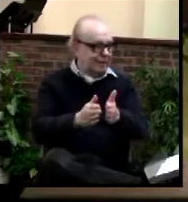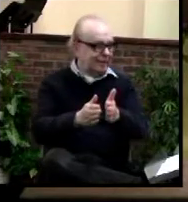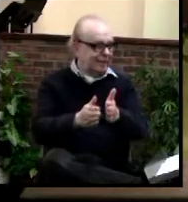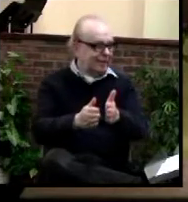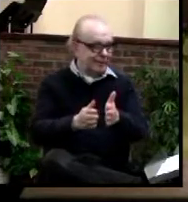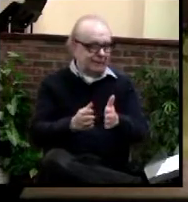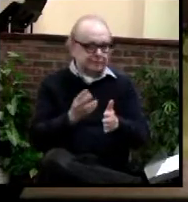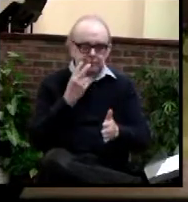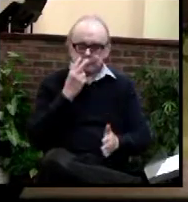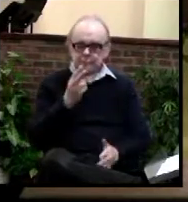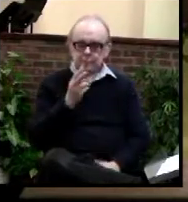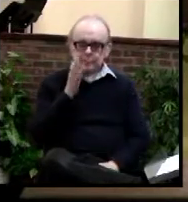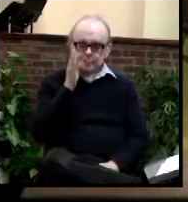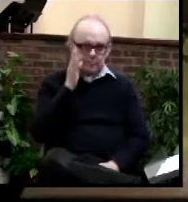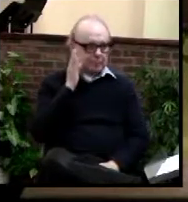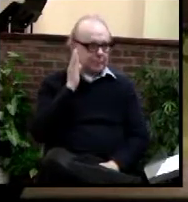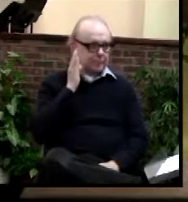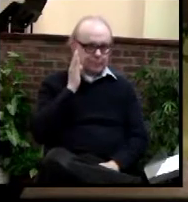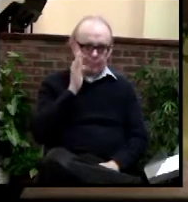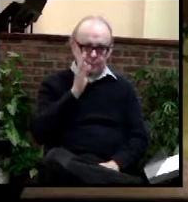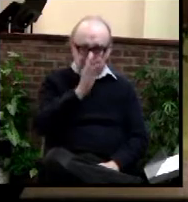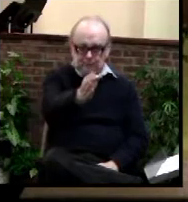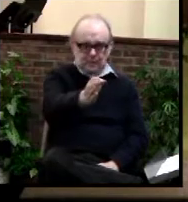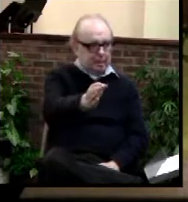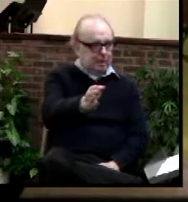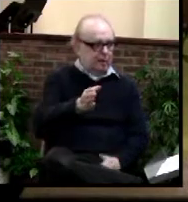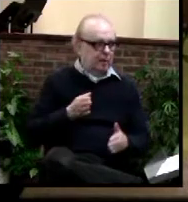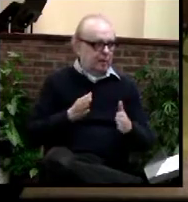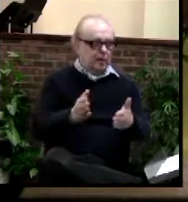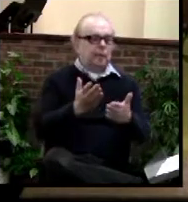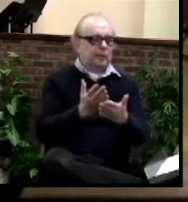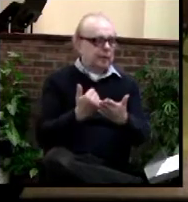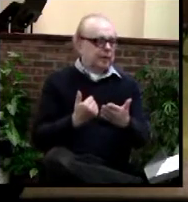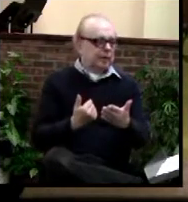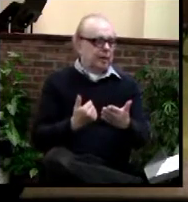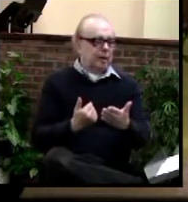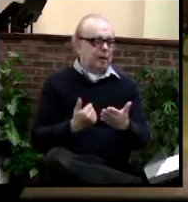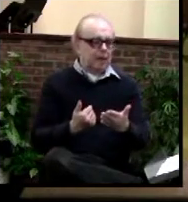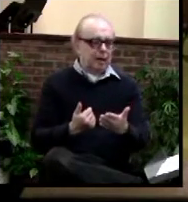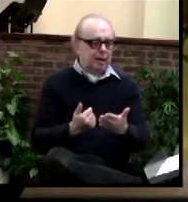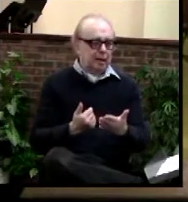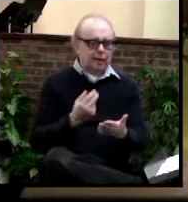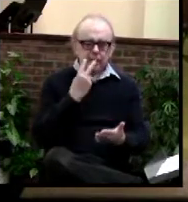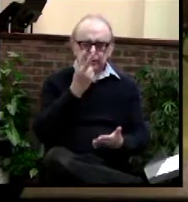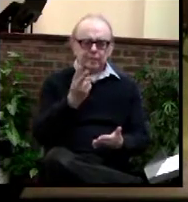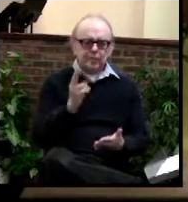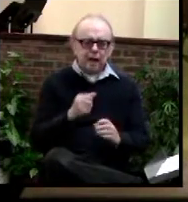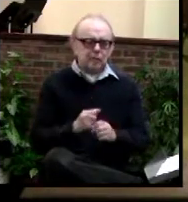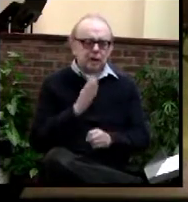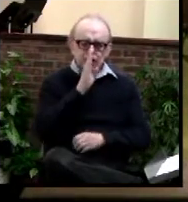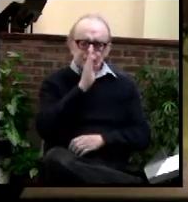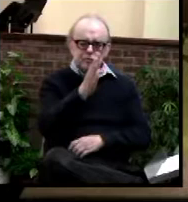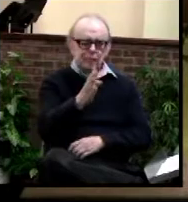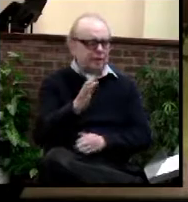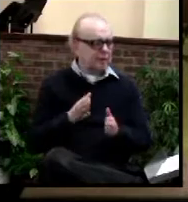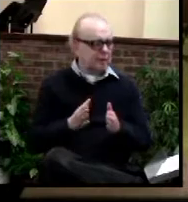and you can look right smack dab down that row before it gets real high. See how straight it is.